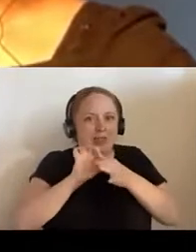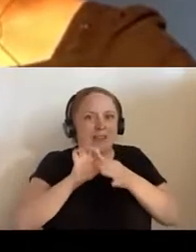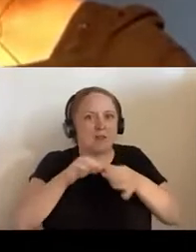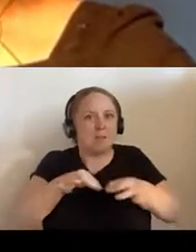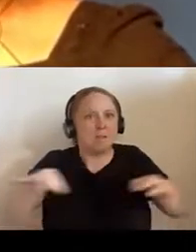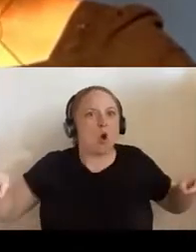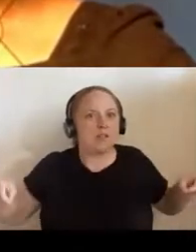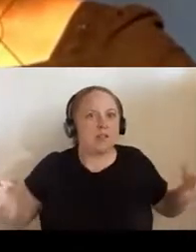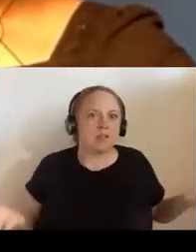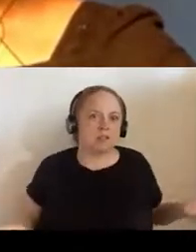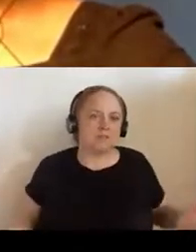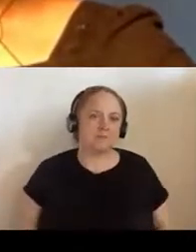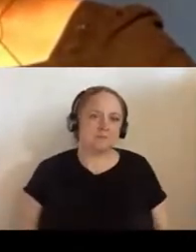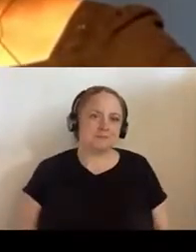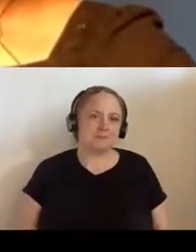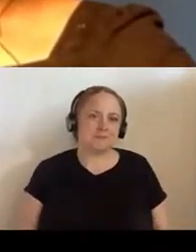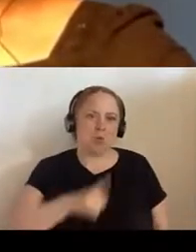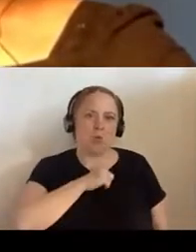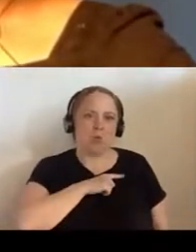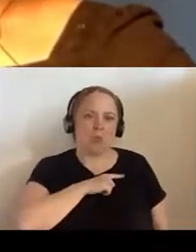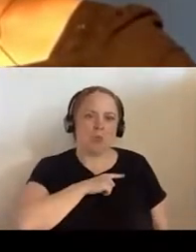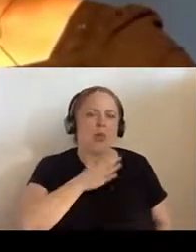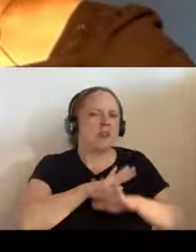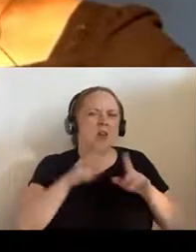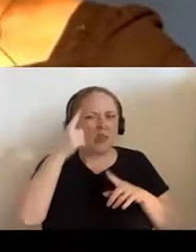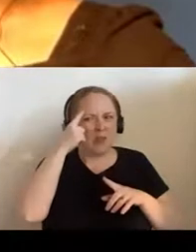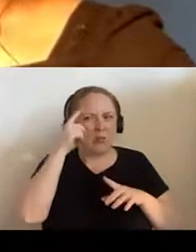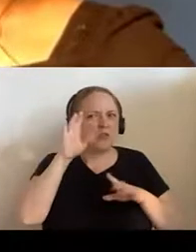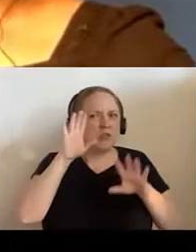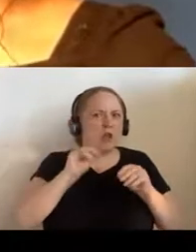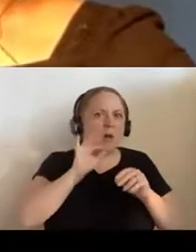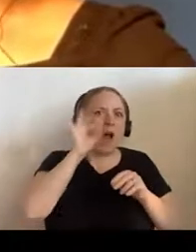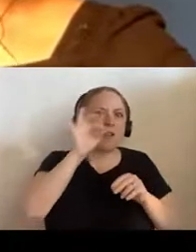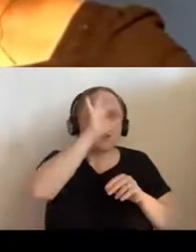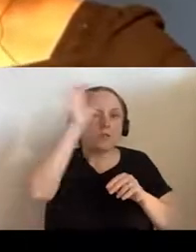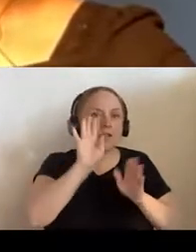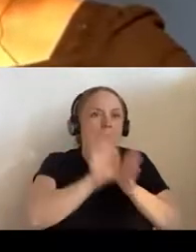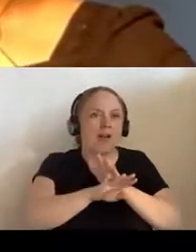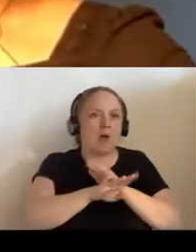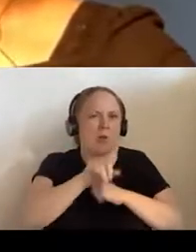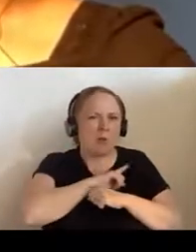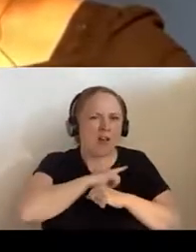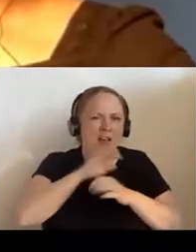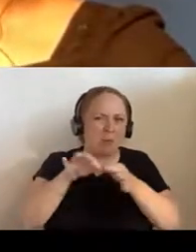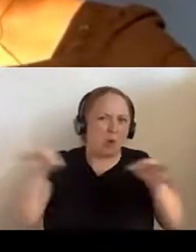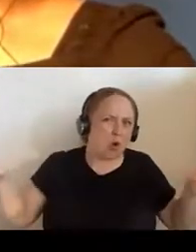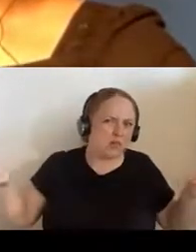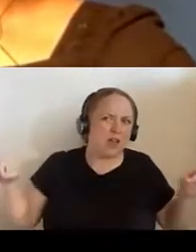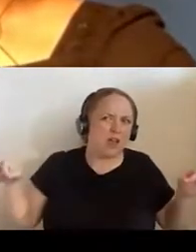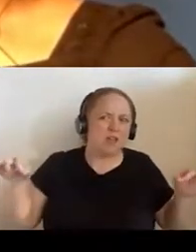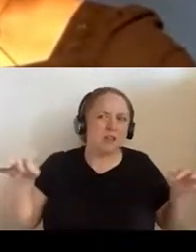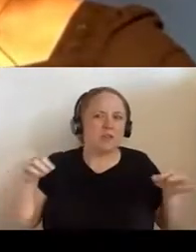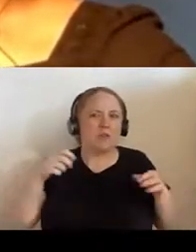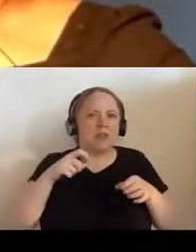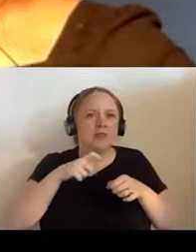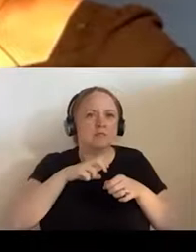So why should we, I don't think we should stop asking those questions about why we should have them. I mean, Brexit, my God, there's